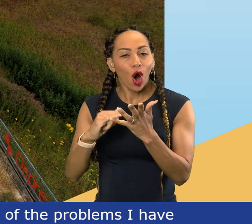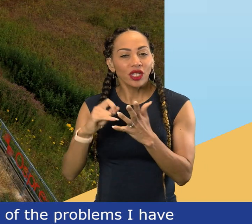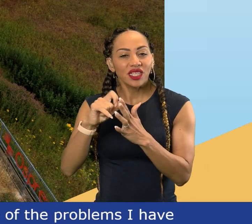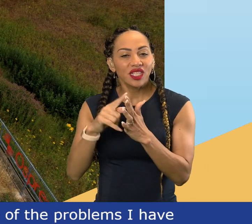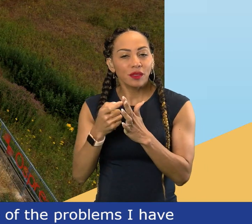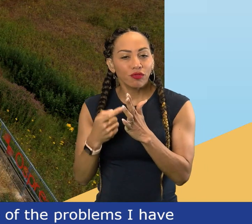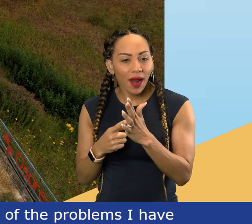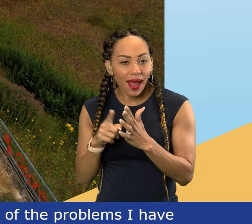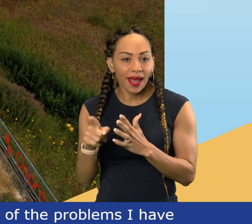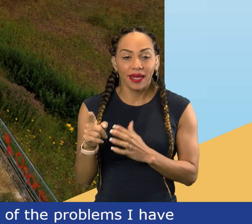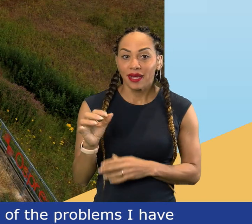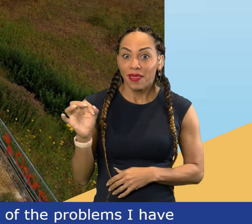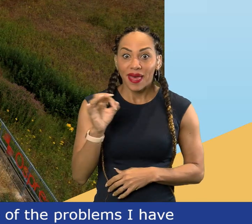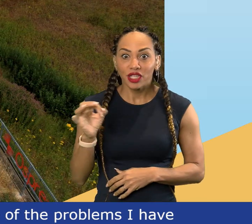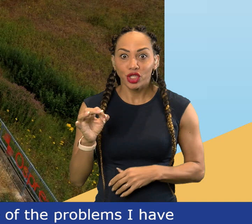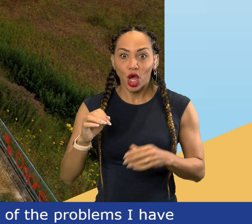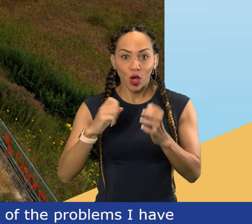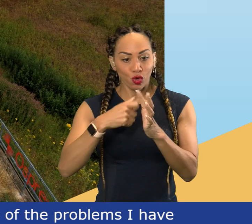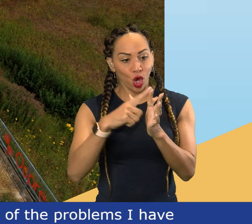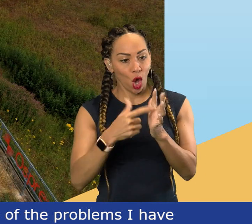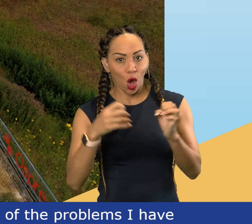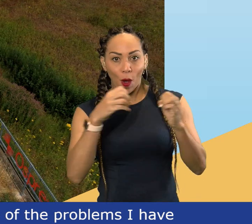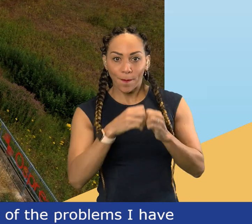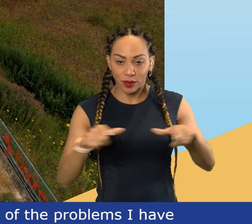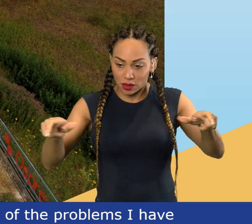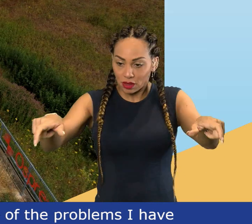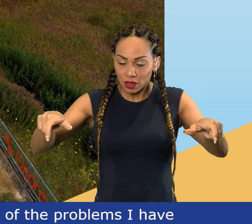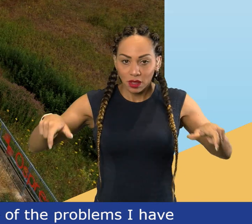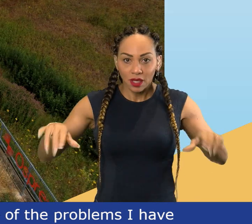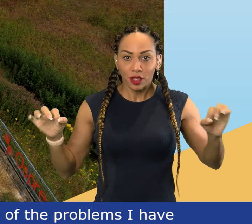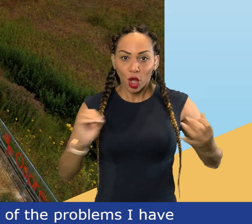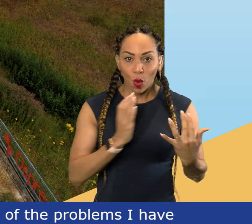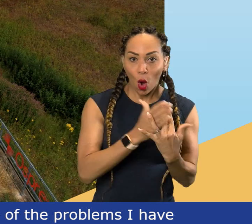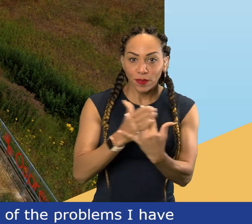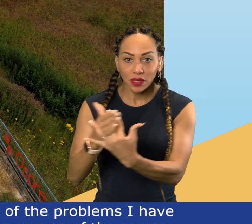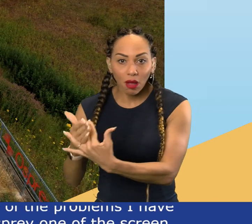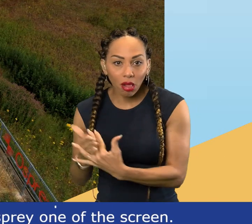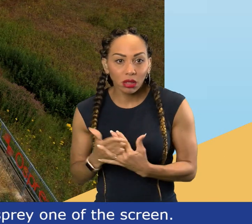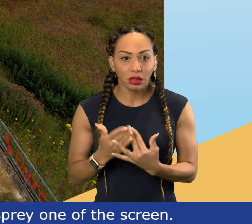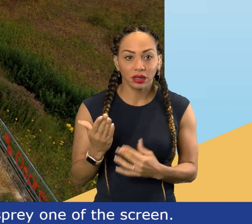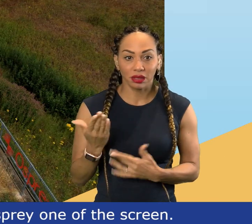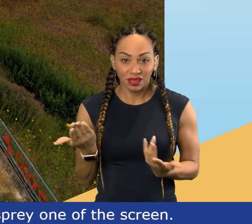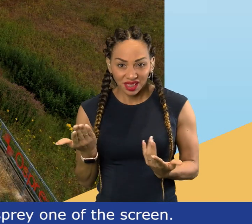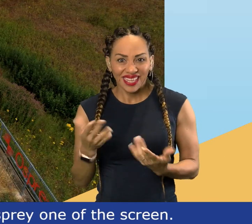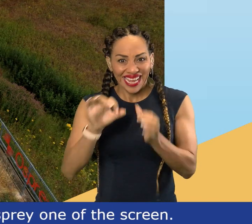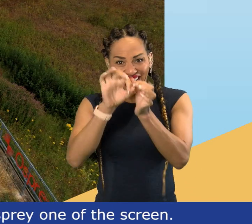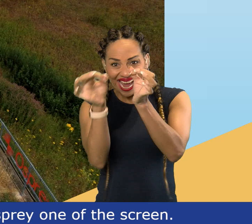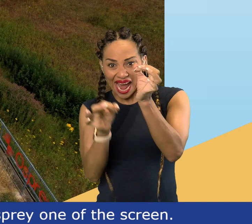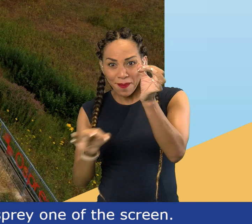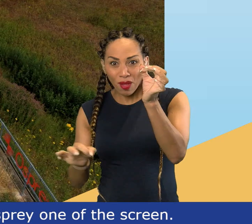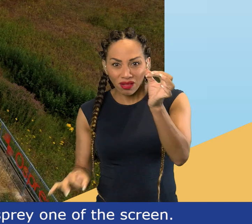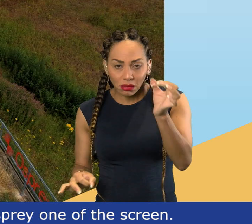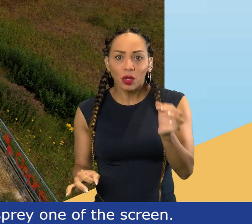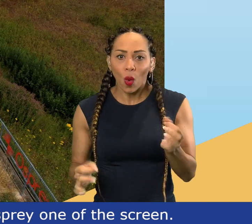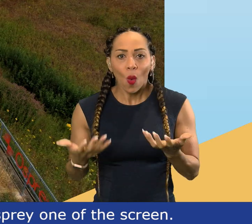there's no curbs in the way so you can actually get to the chargers, there's no obstructions. The cables, because the cables themselves are actually quite heavy if you've